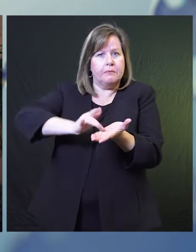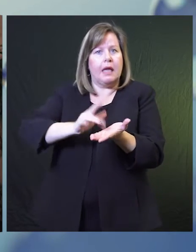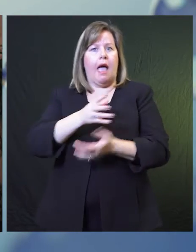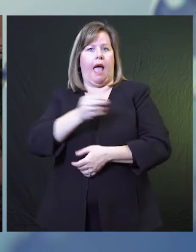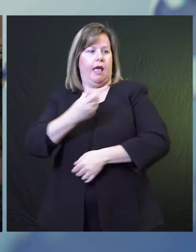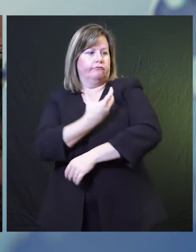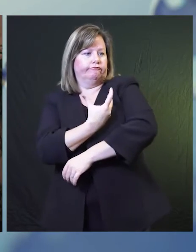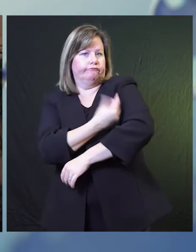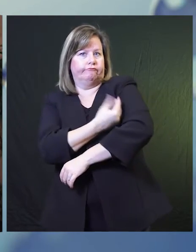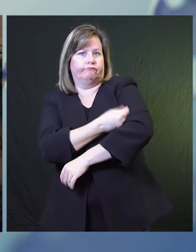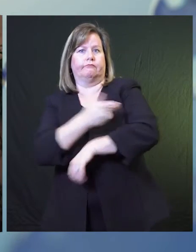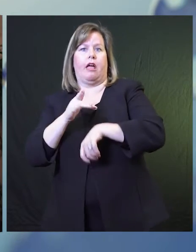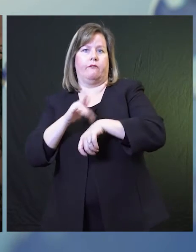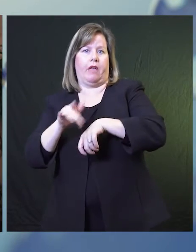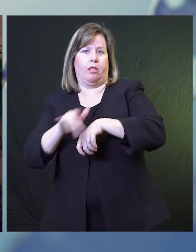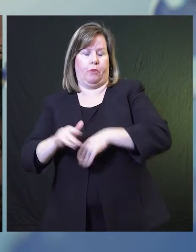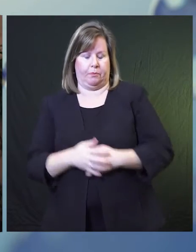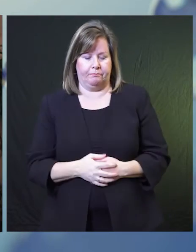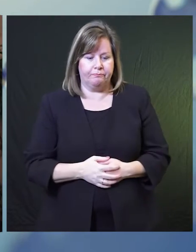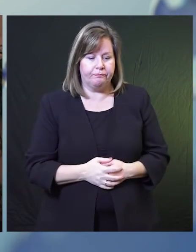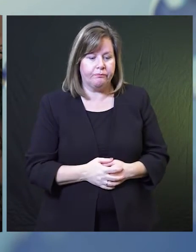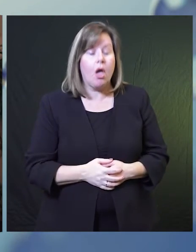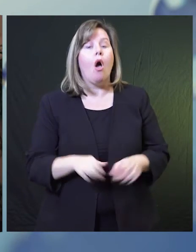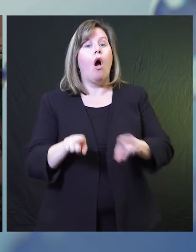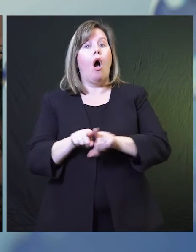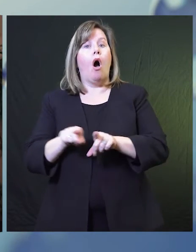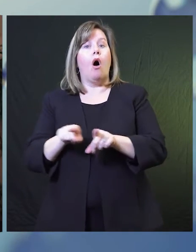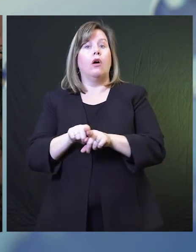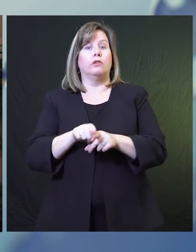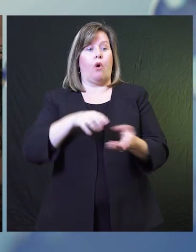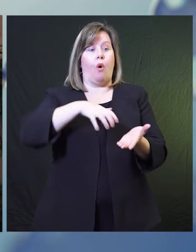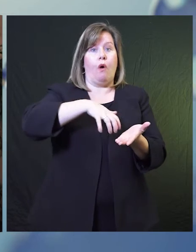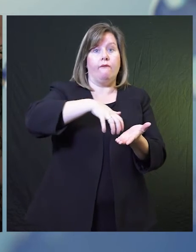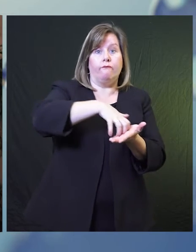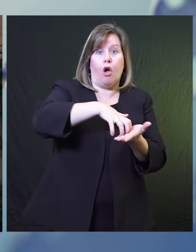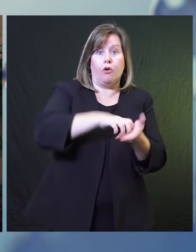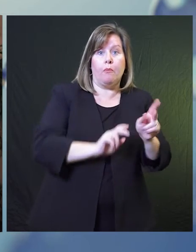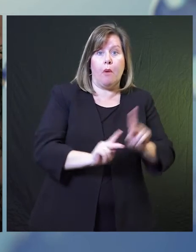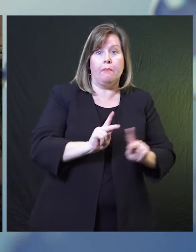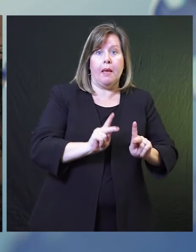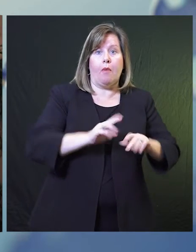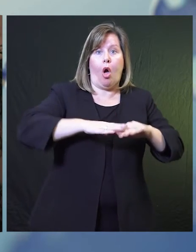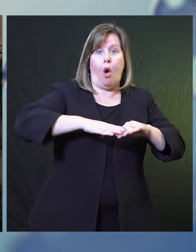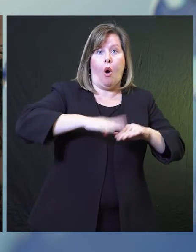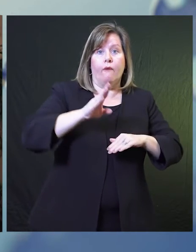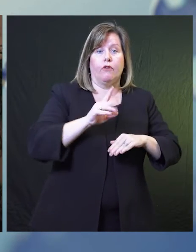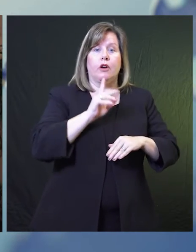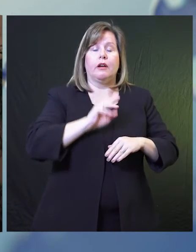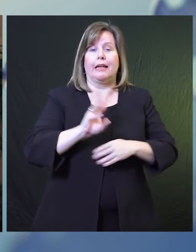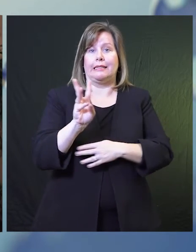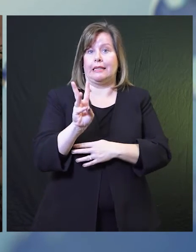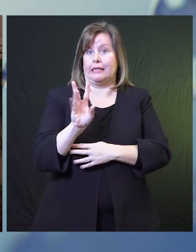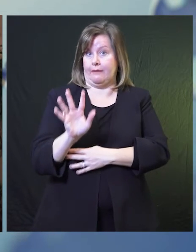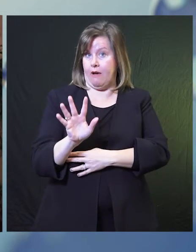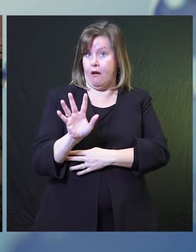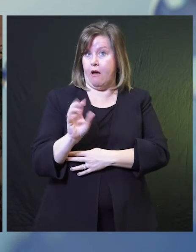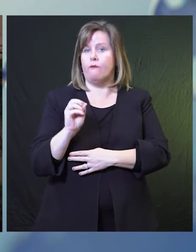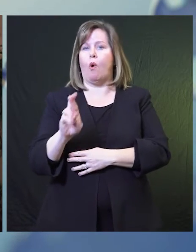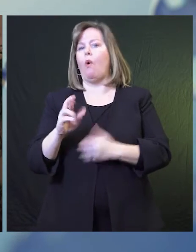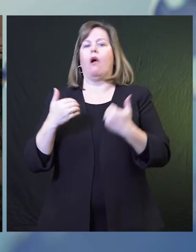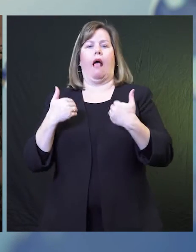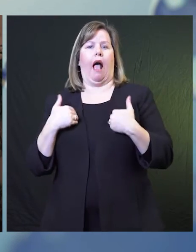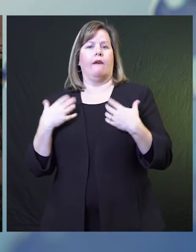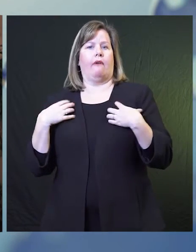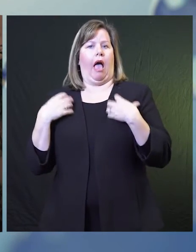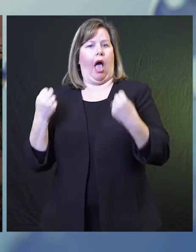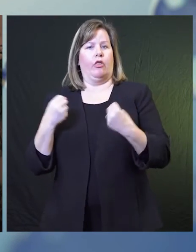pharmaceutical solutions available. And that vulnerable people, those who are 65 or older or have underlying health conditions,